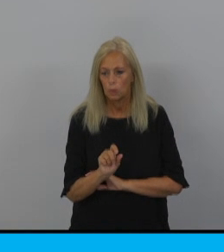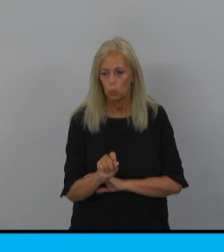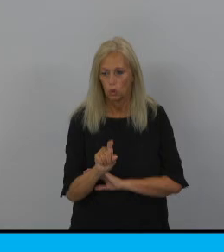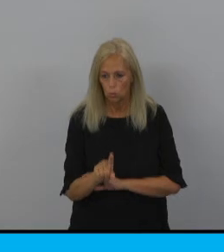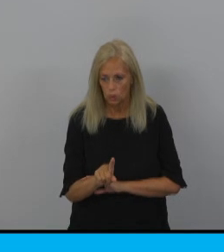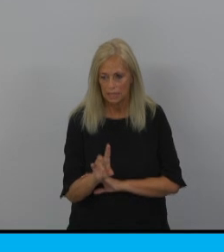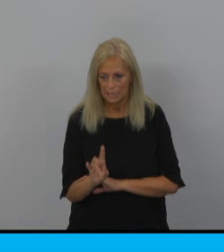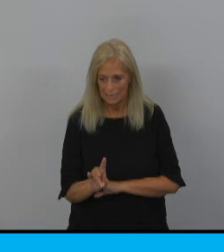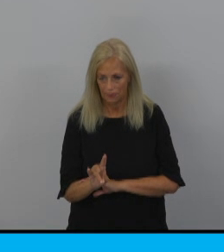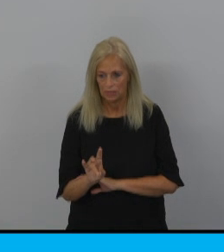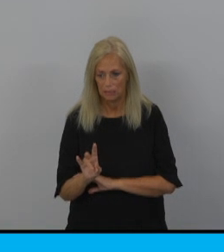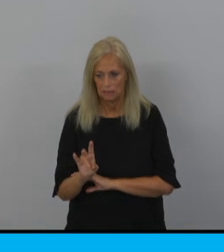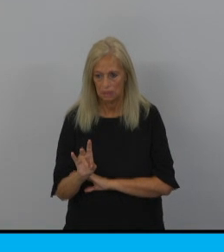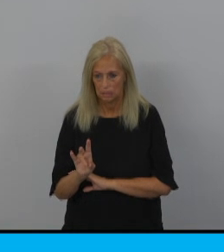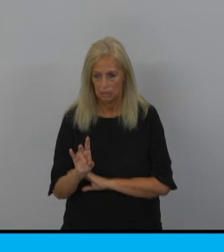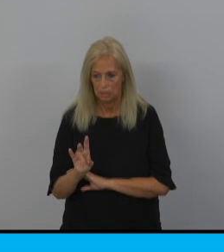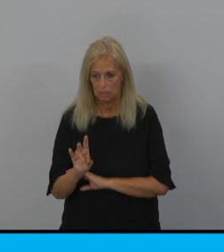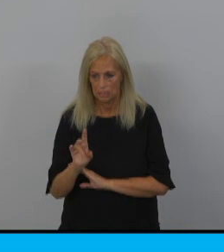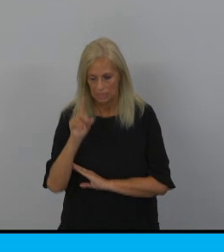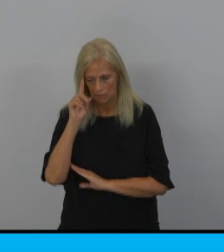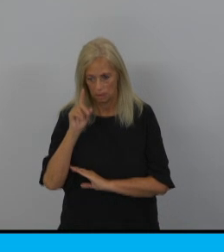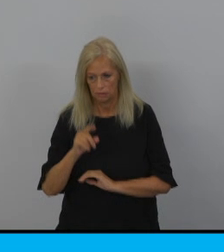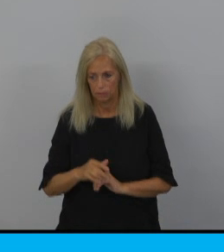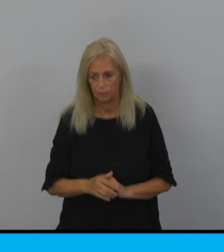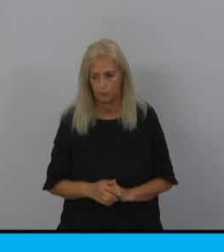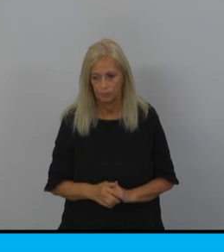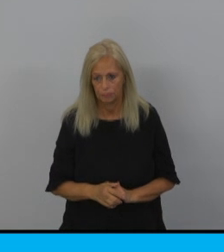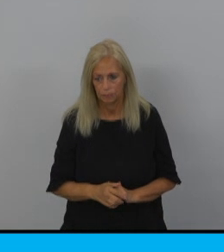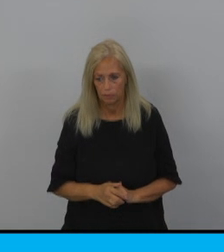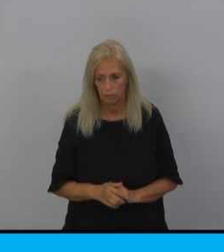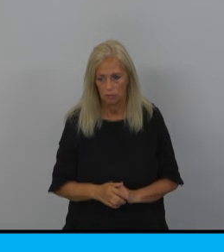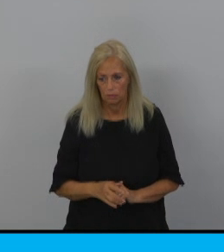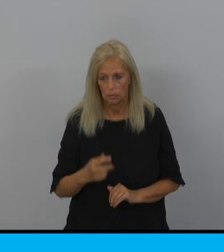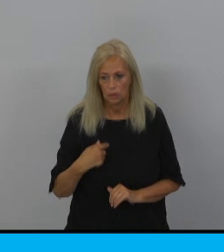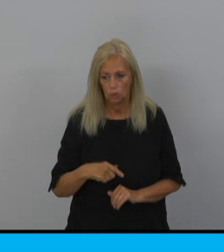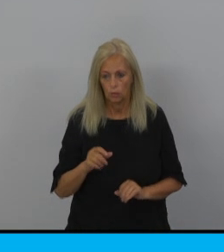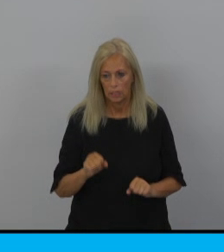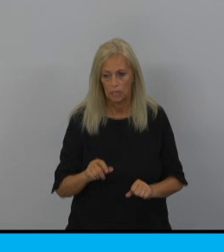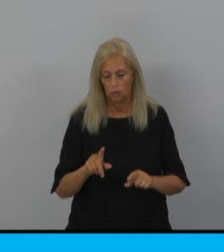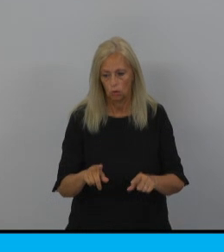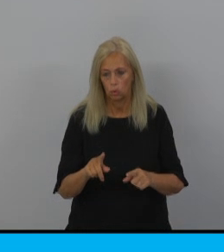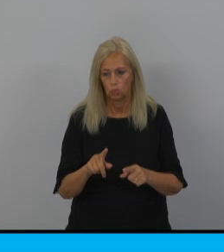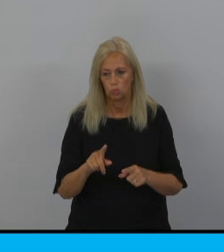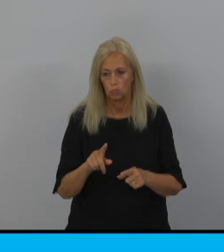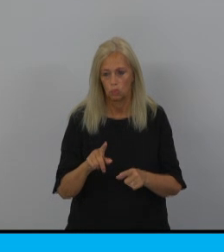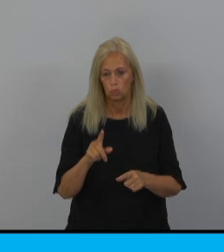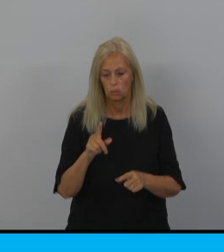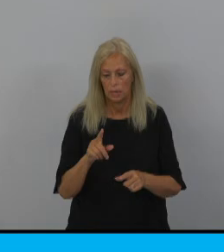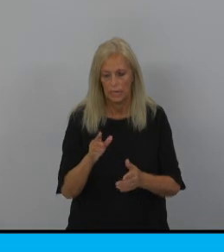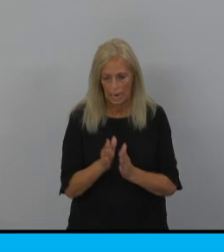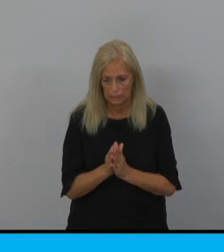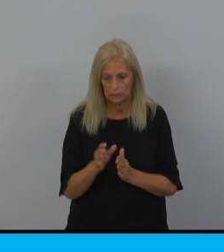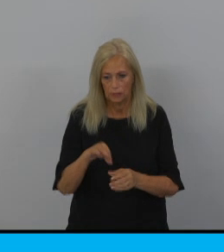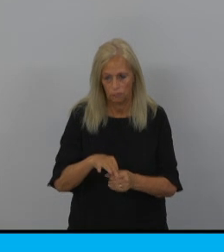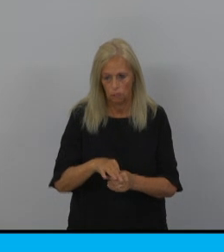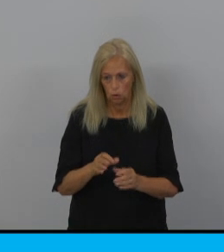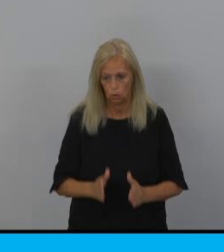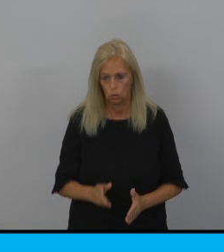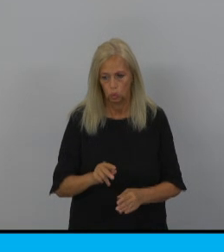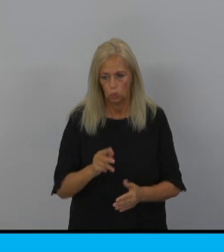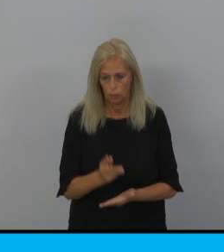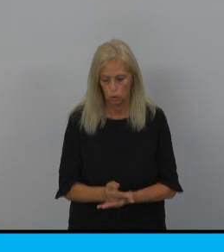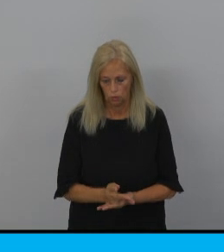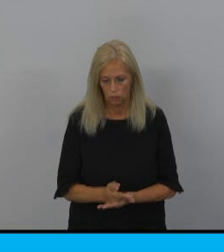to do another TRE to go out for the voters to approve that. Right now, though,